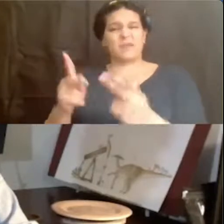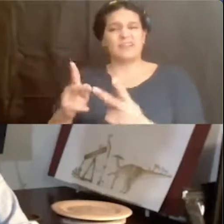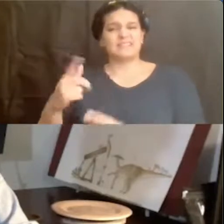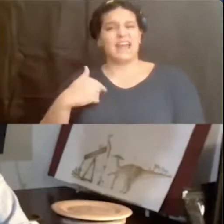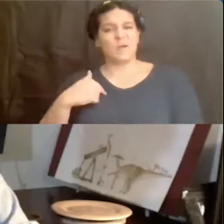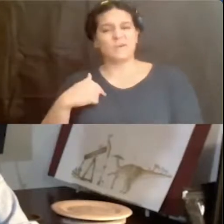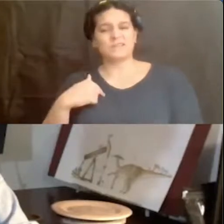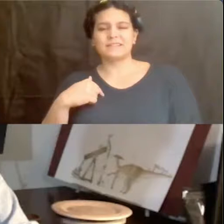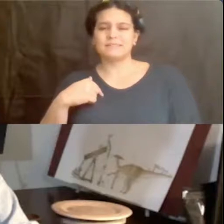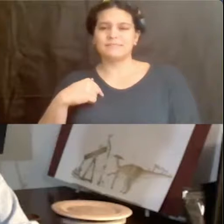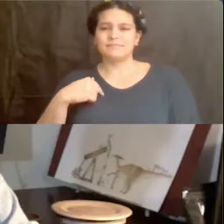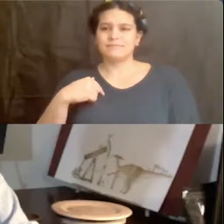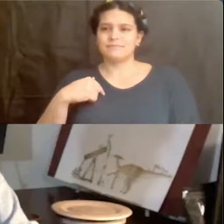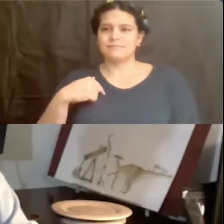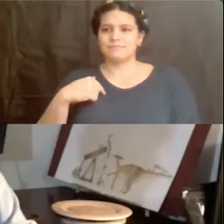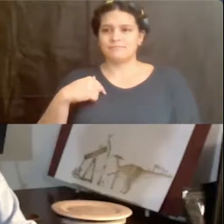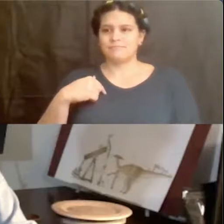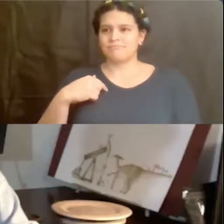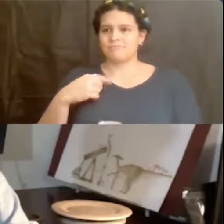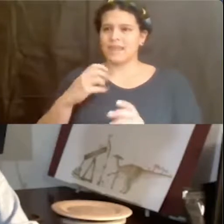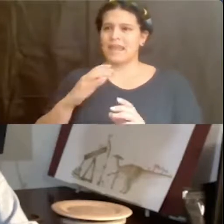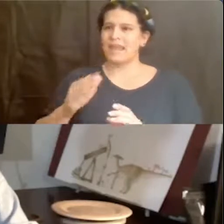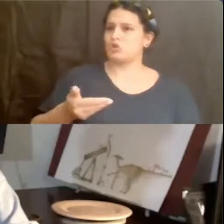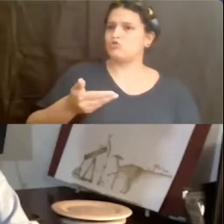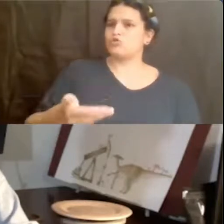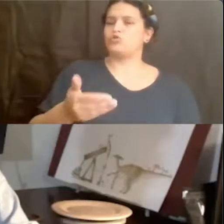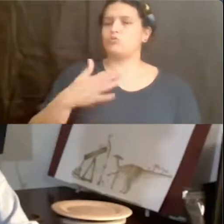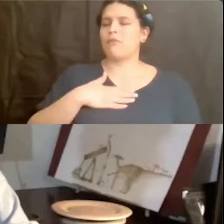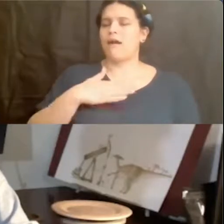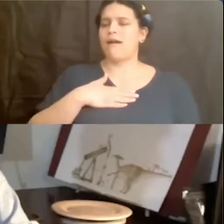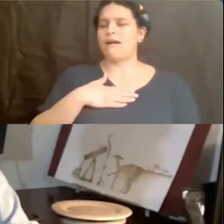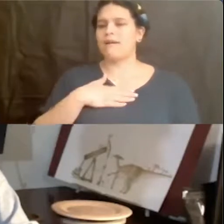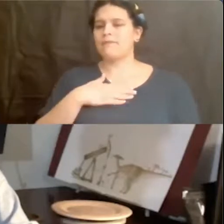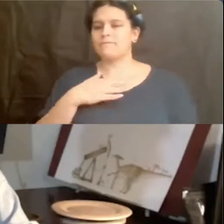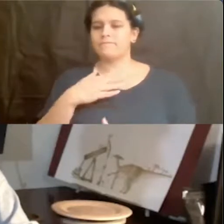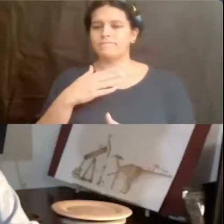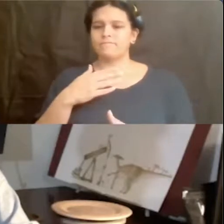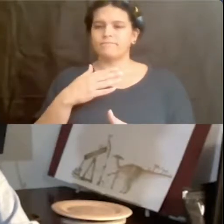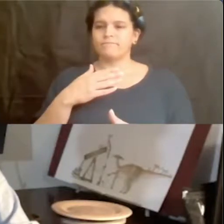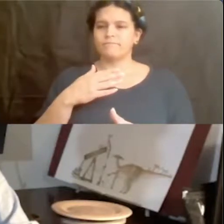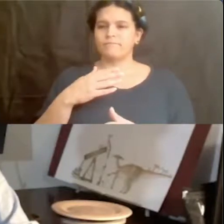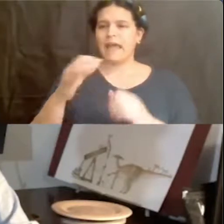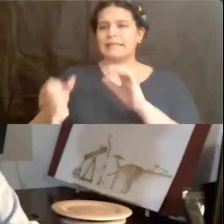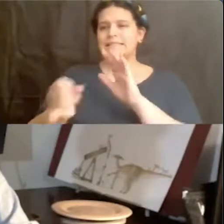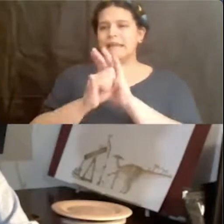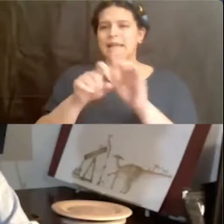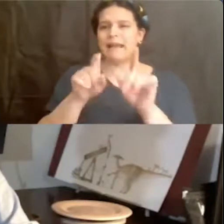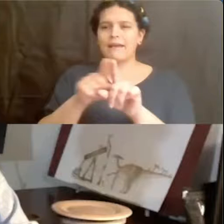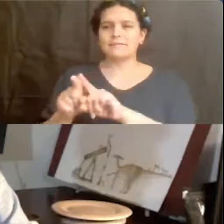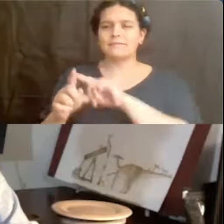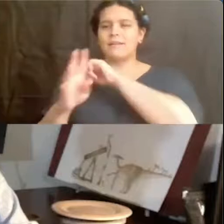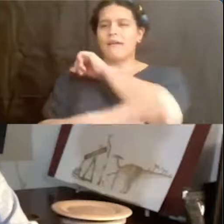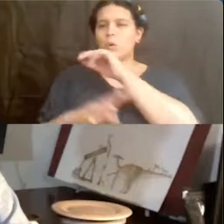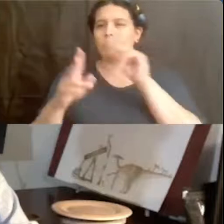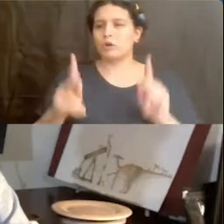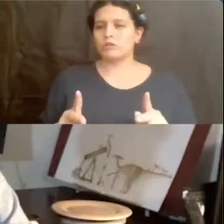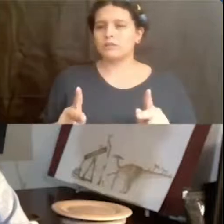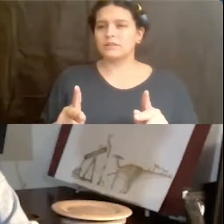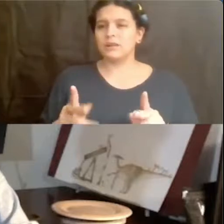Navajo identity in a way. Because before that, I wasn't unlike a lot of other people my own